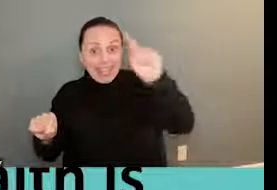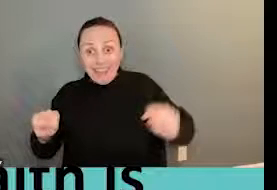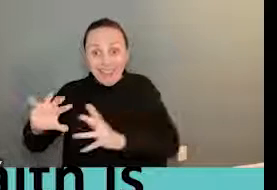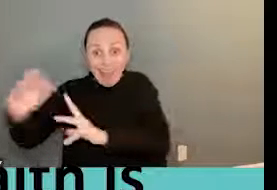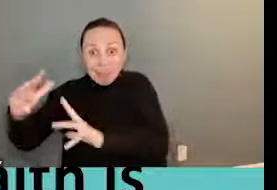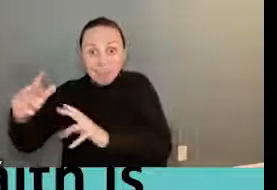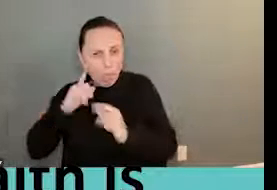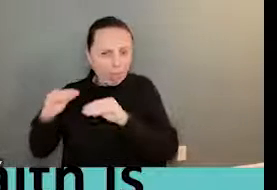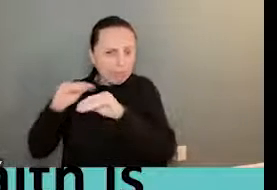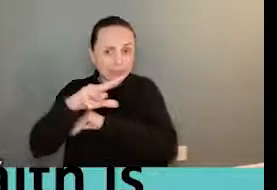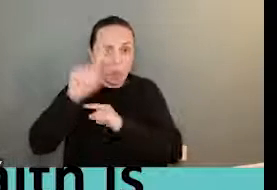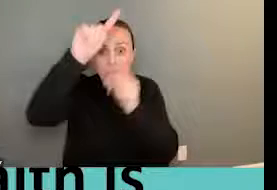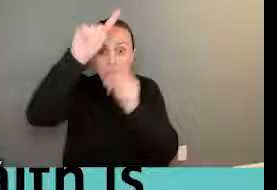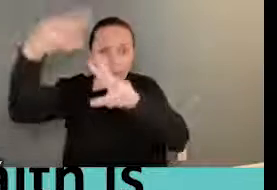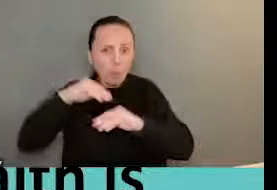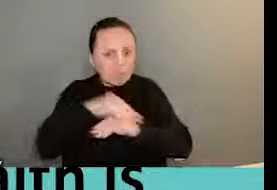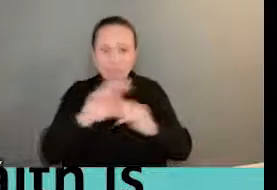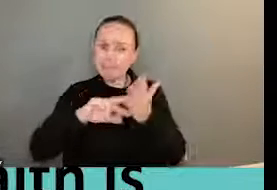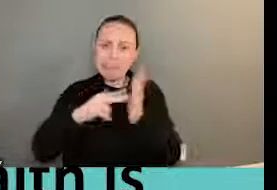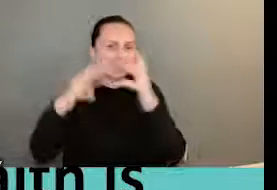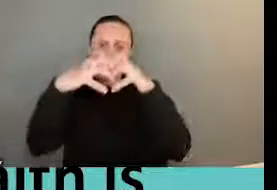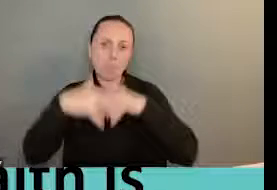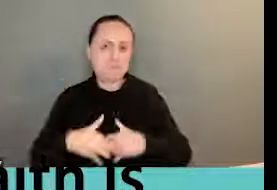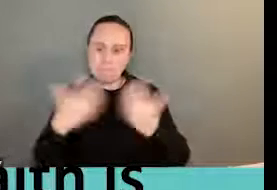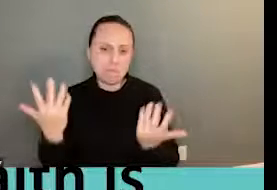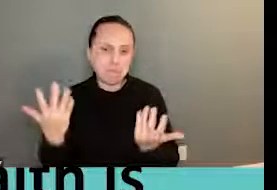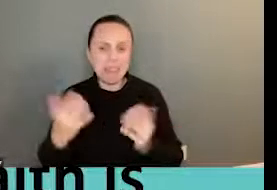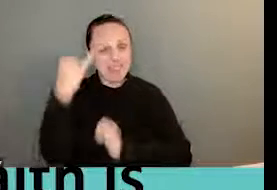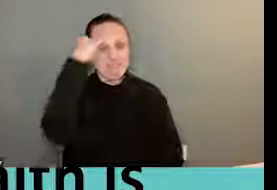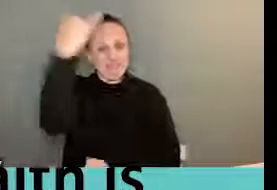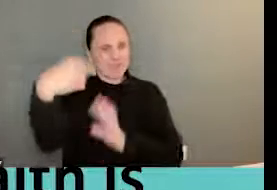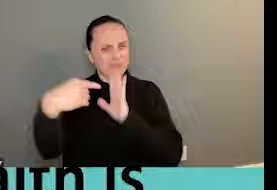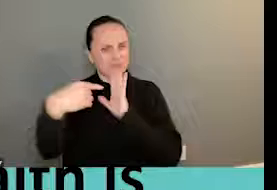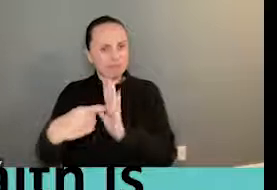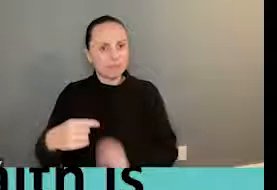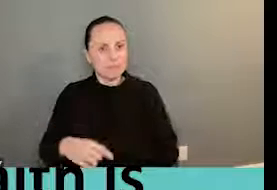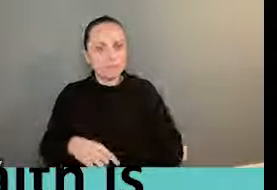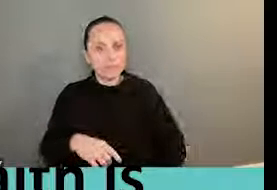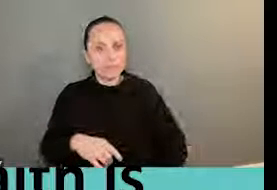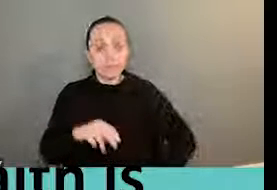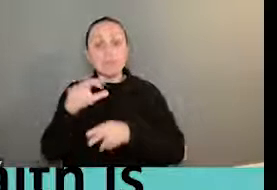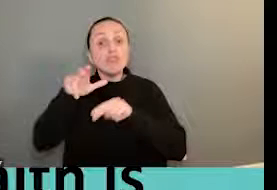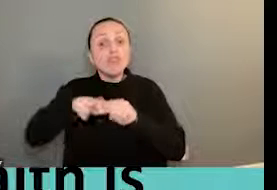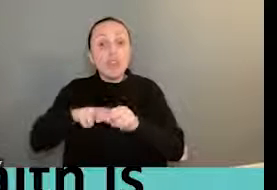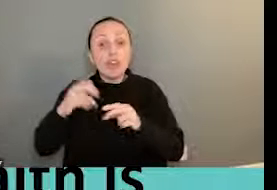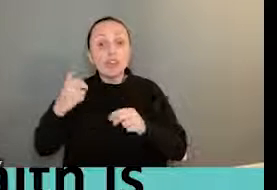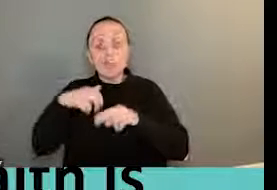domains will lead to the collapse of the others. Imagine, for instance, a stool that has 3 different legs,